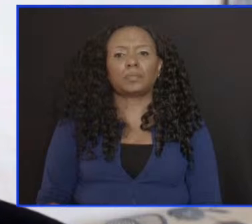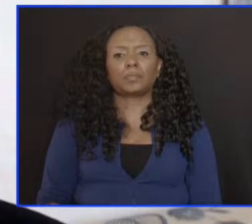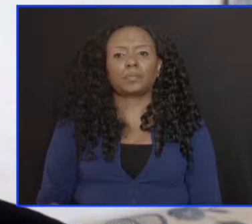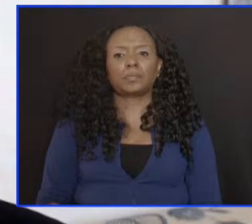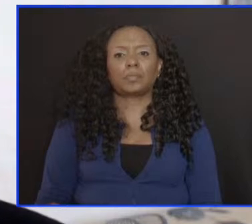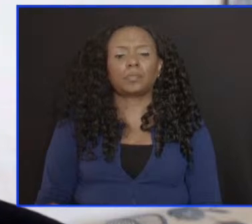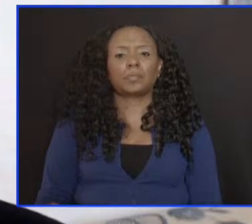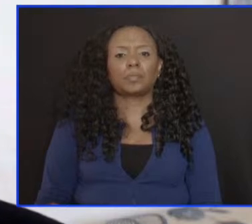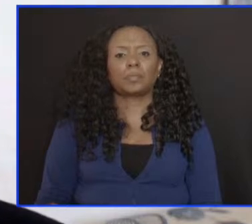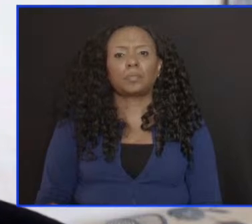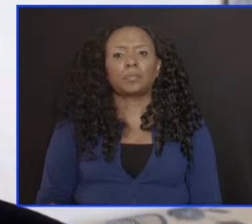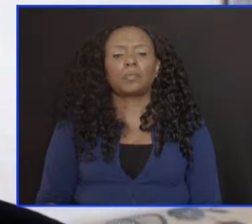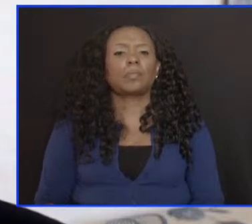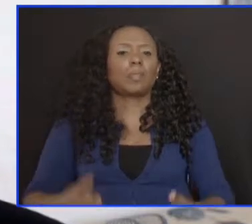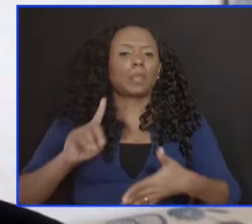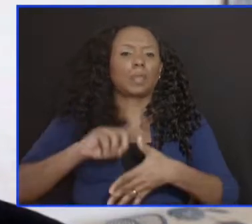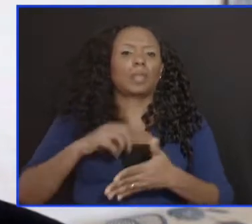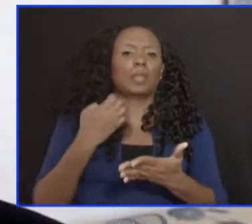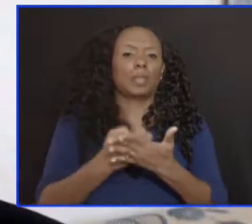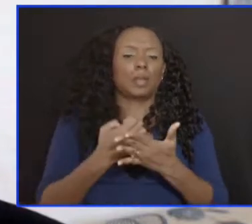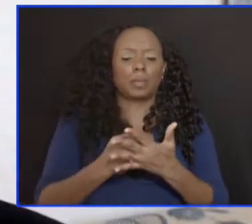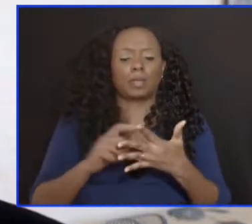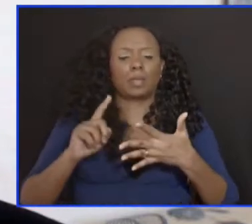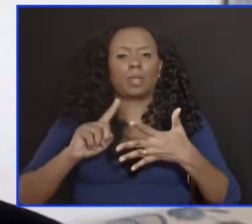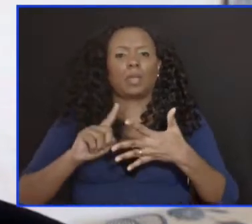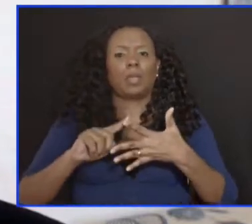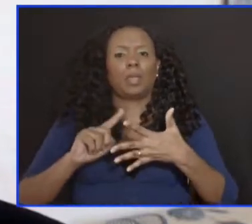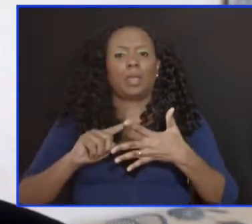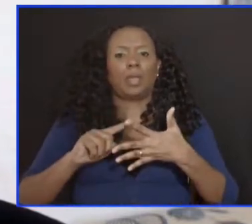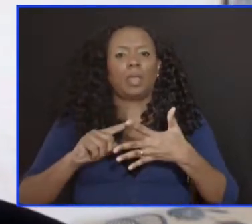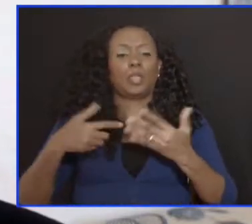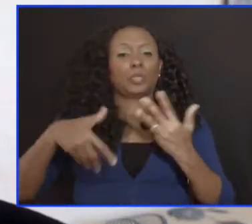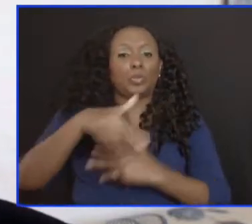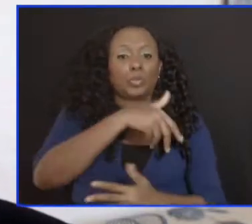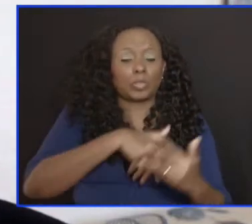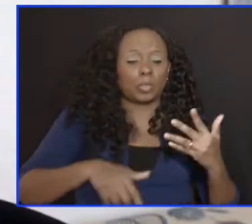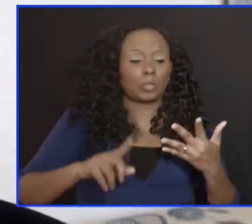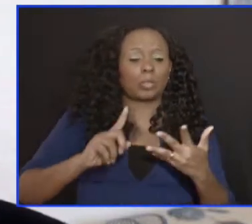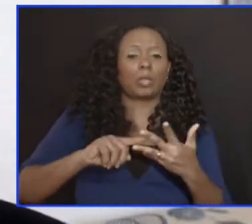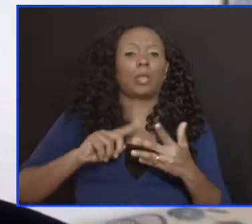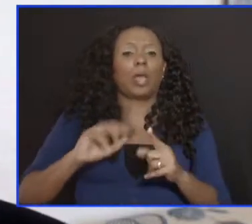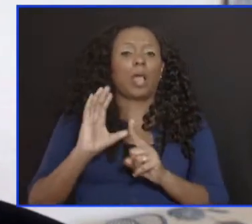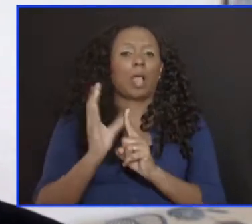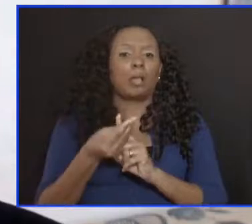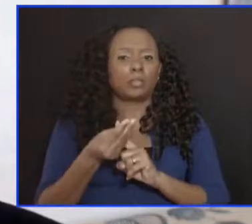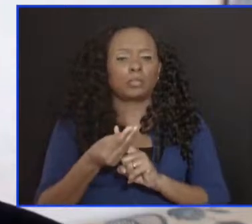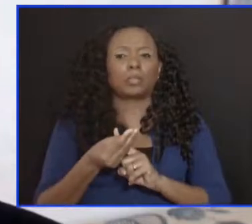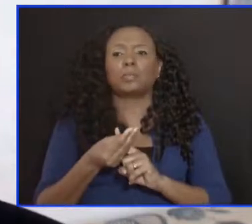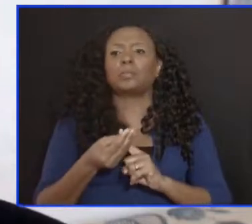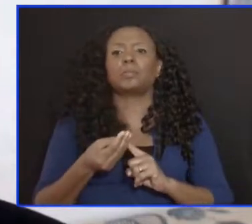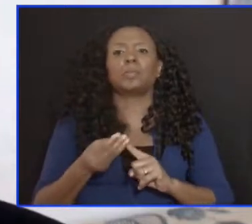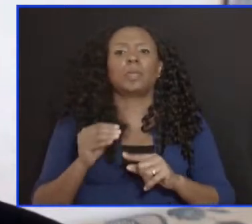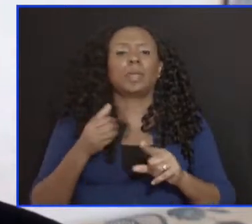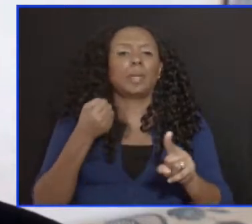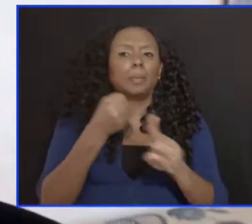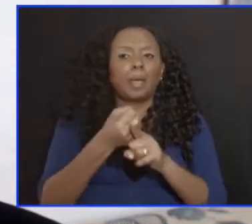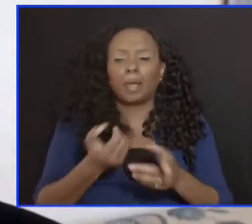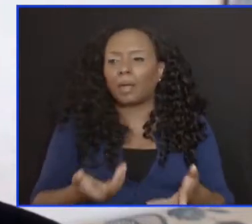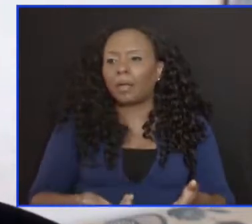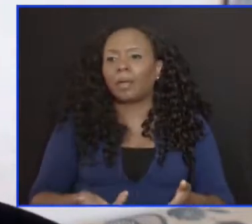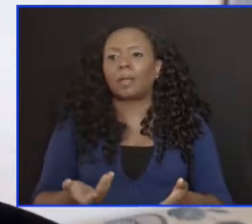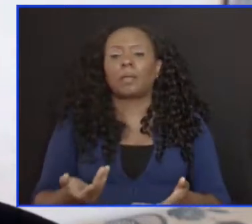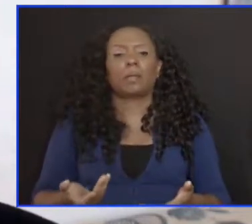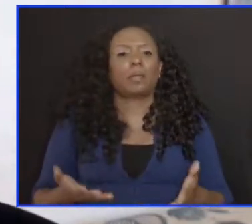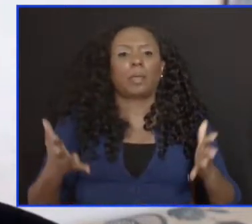economic, social, and cultural? And when I talk about cultural, we talk here about the oral history